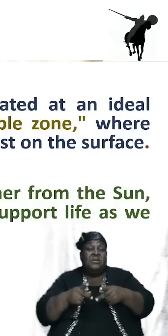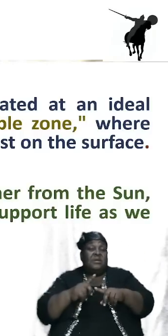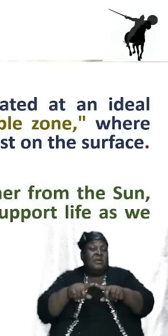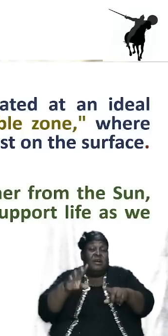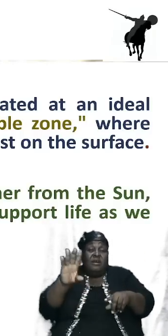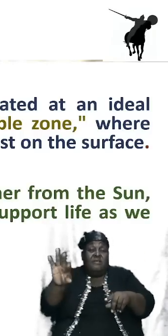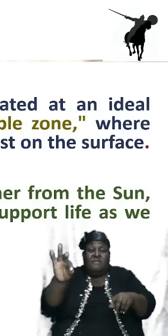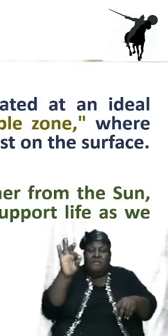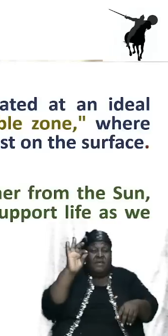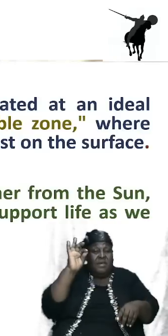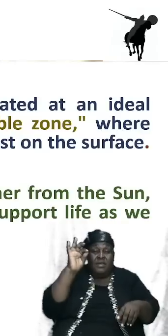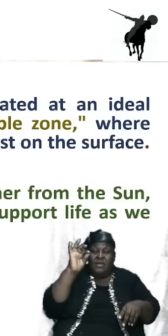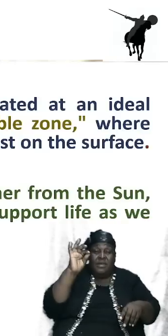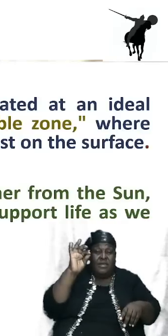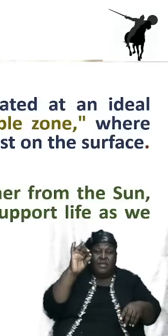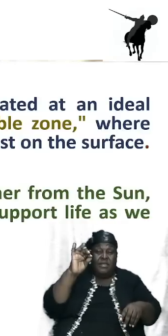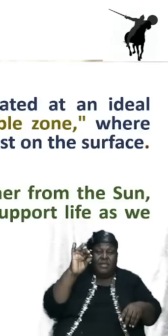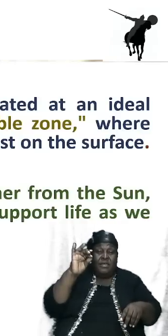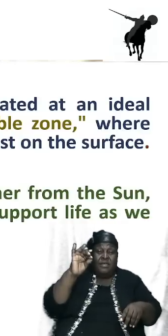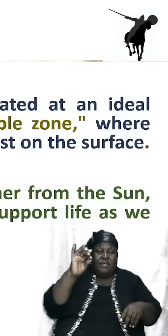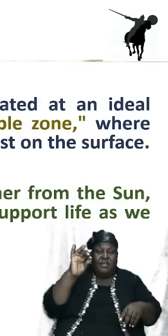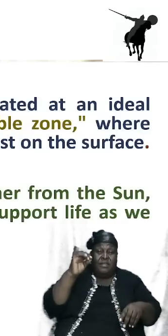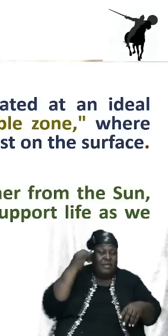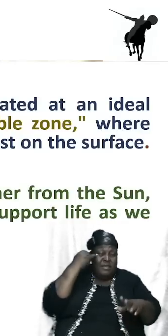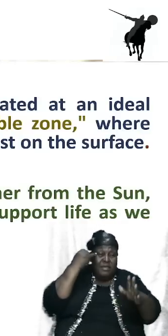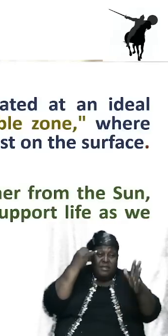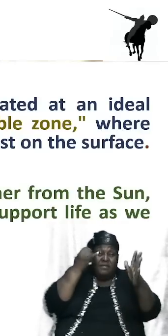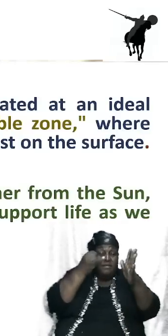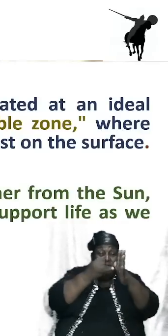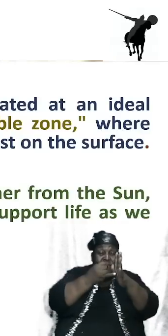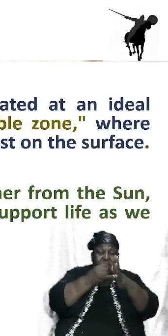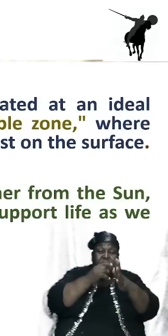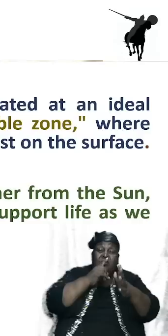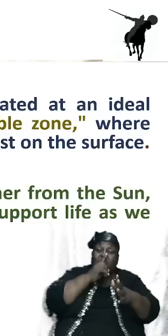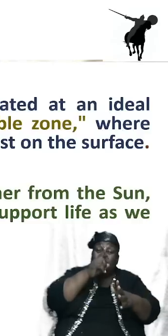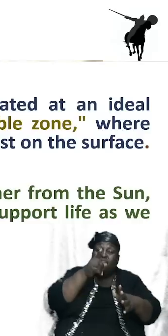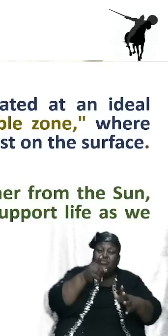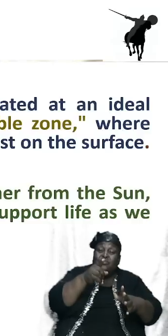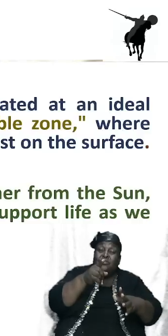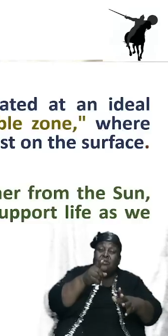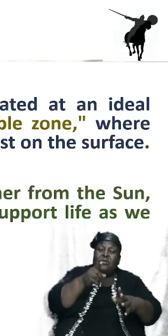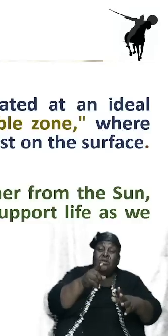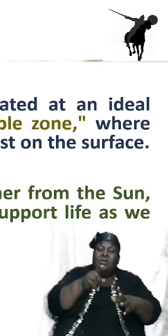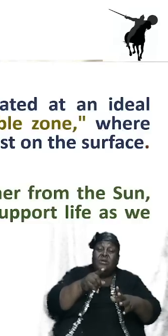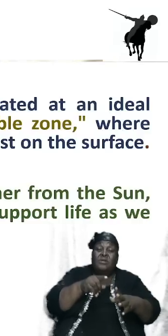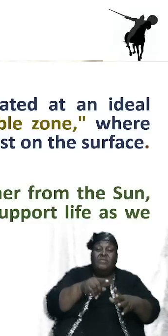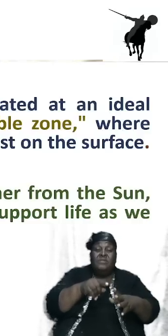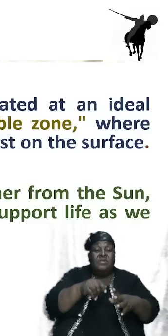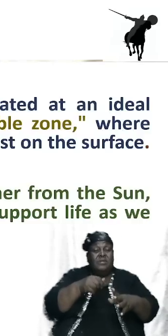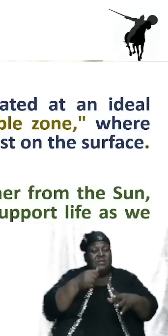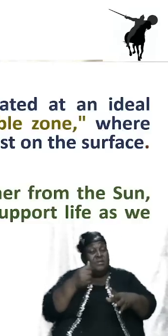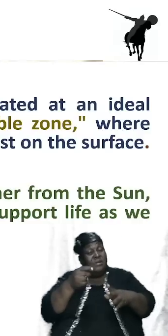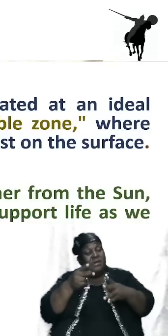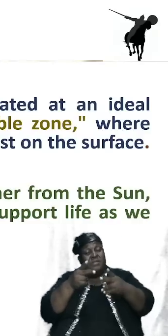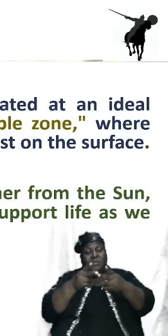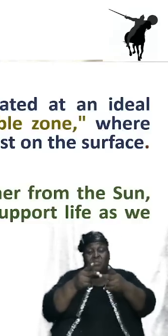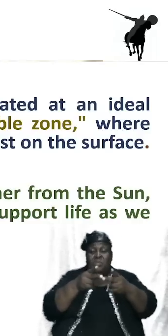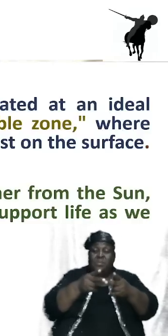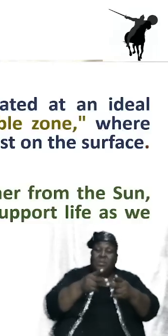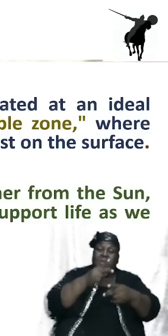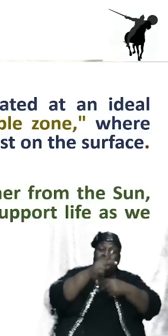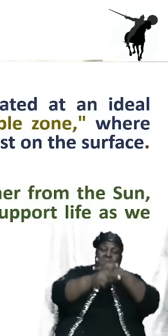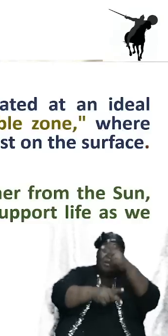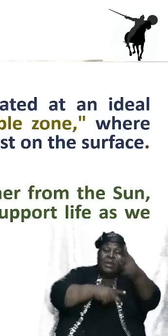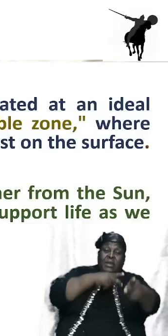can't find, they really can't identify truth with truth, another planet that exists. Look at other planets that are near to